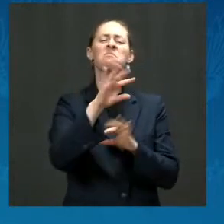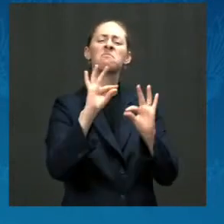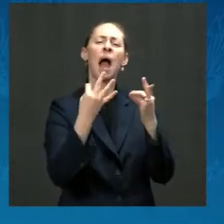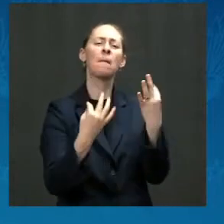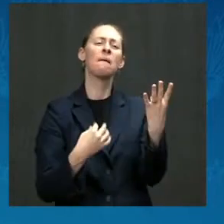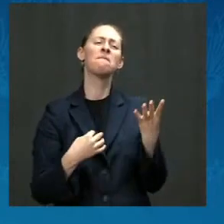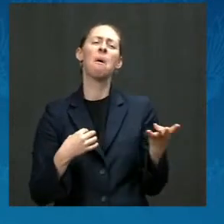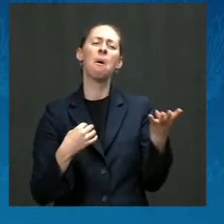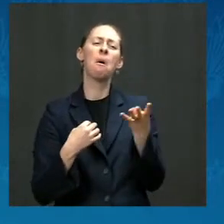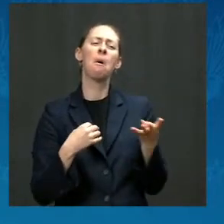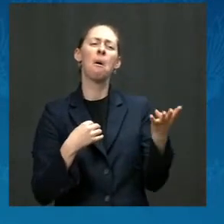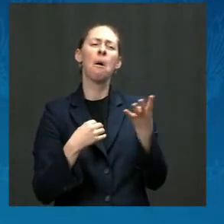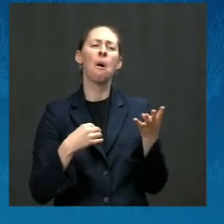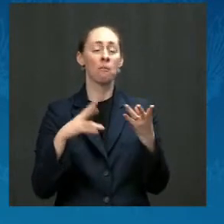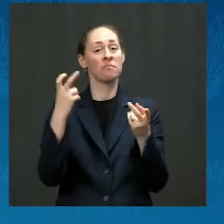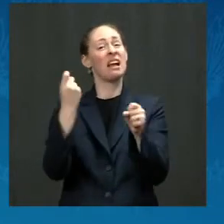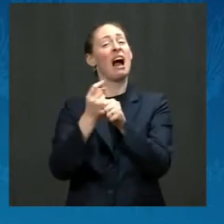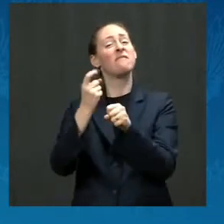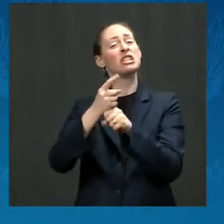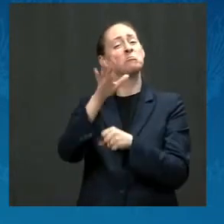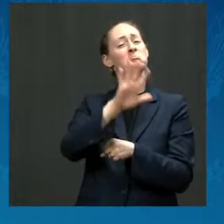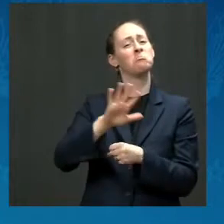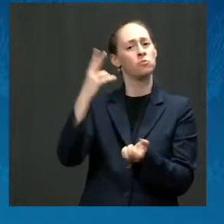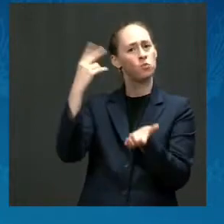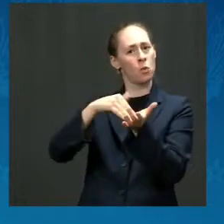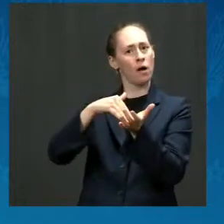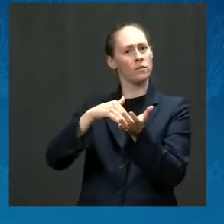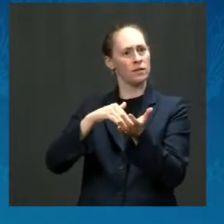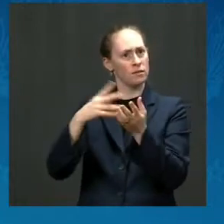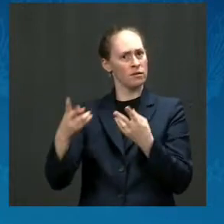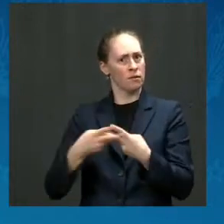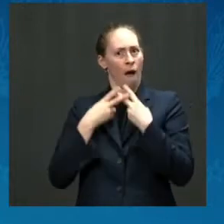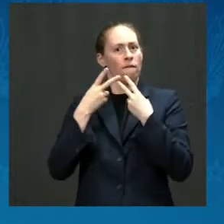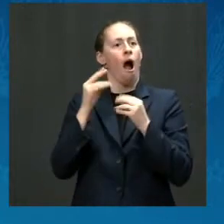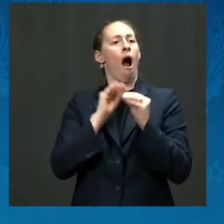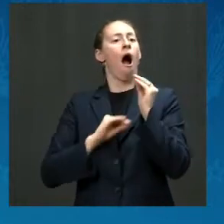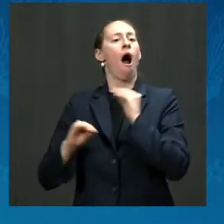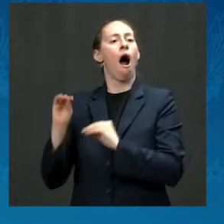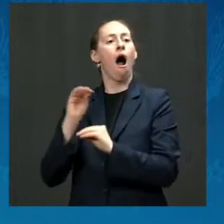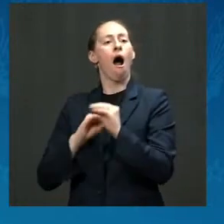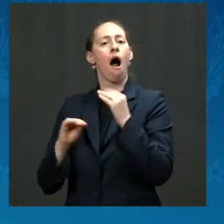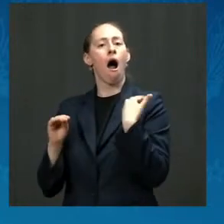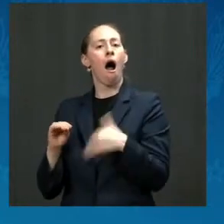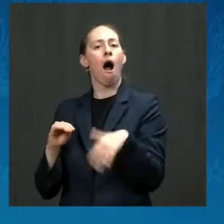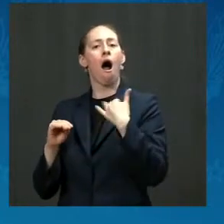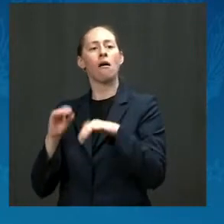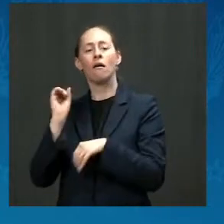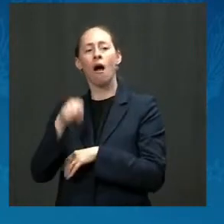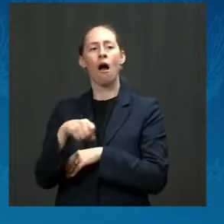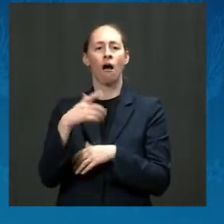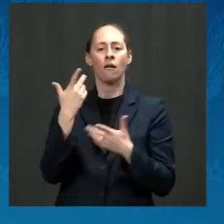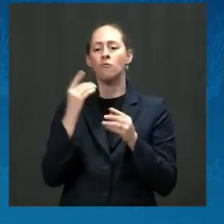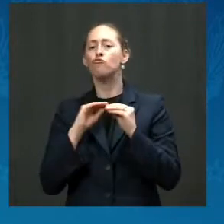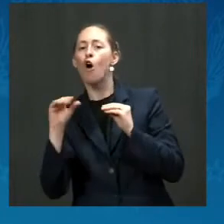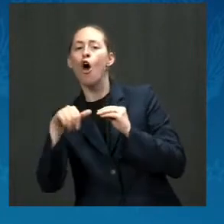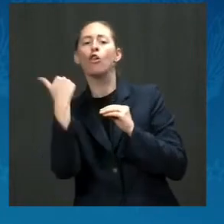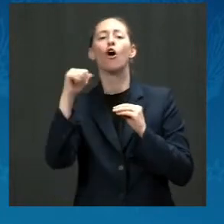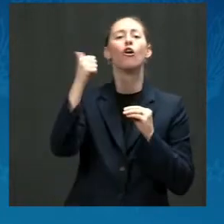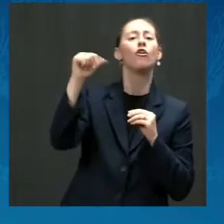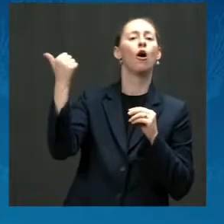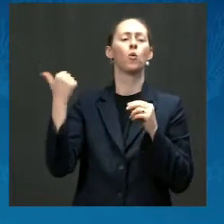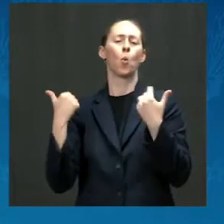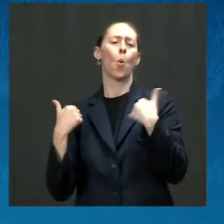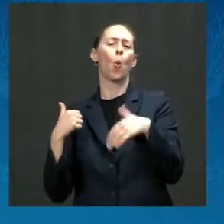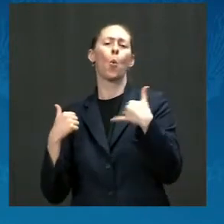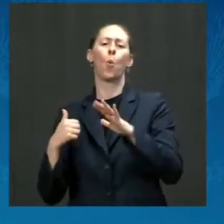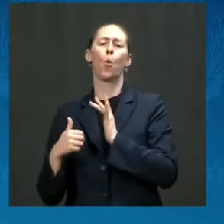year. And that financial freedom can make all the difference. America, the President and I are